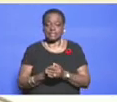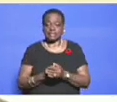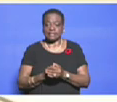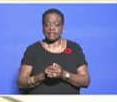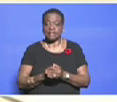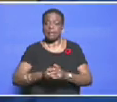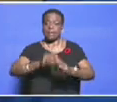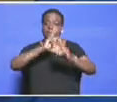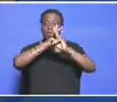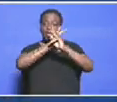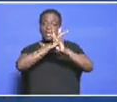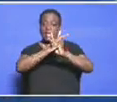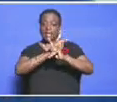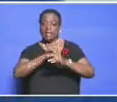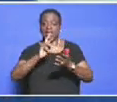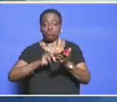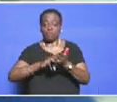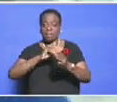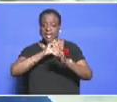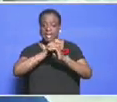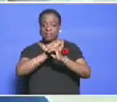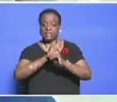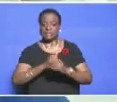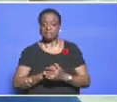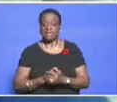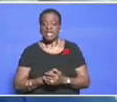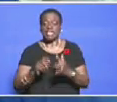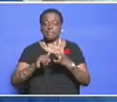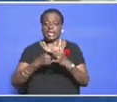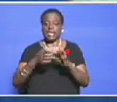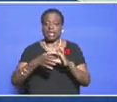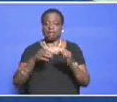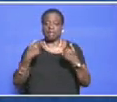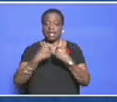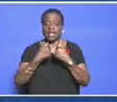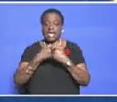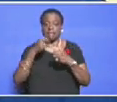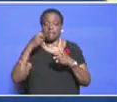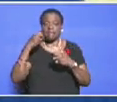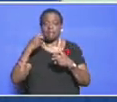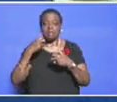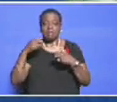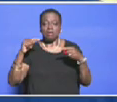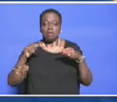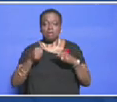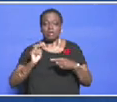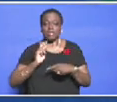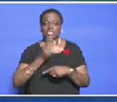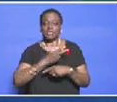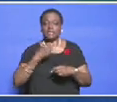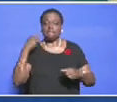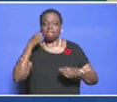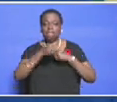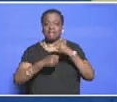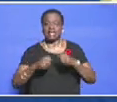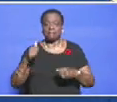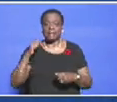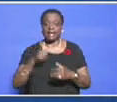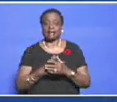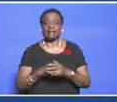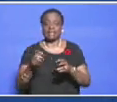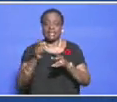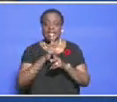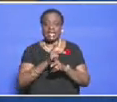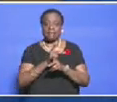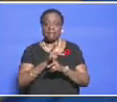shots and rebounding. Down at the beginning of the game, that really hurt us. It's like when we're down, we got to fight back, and then we got to fight again to keep the lead. That's one of